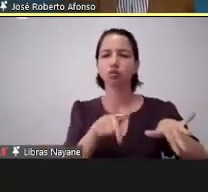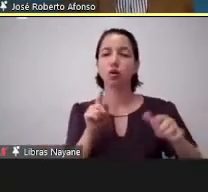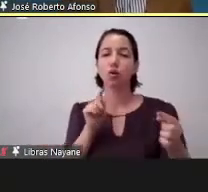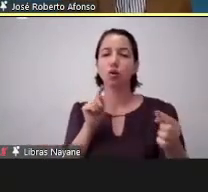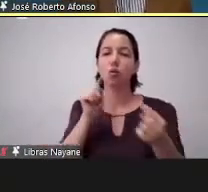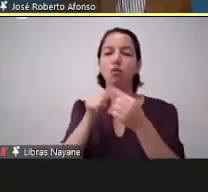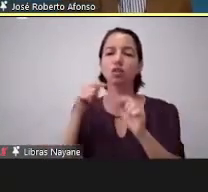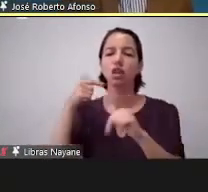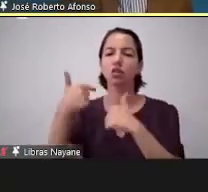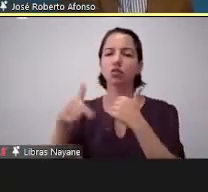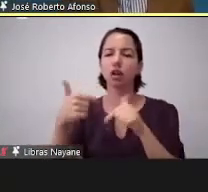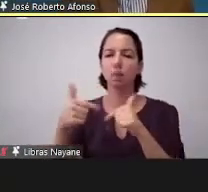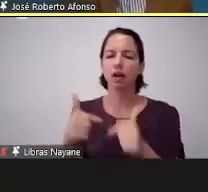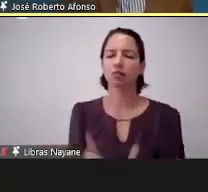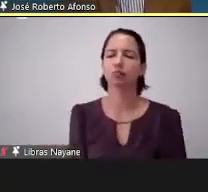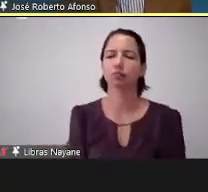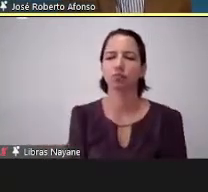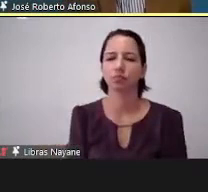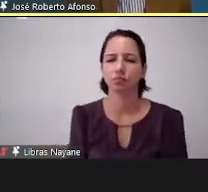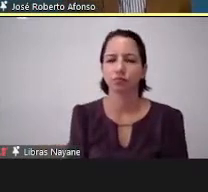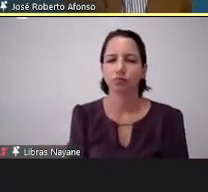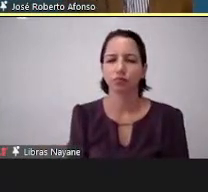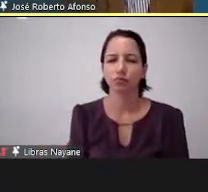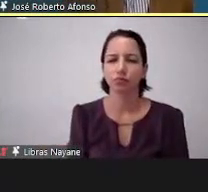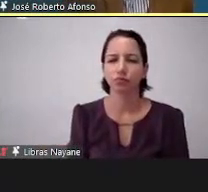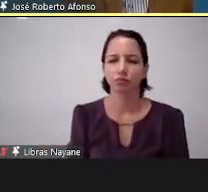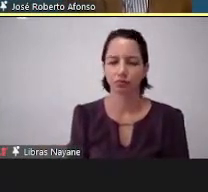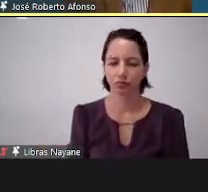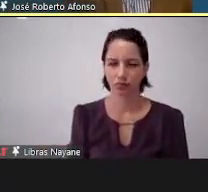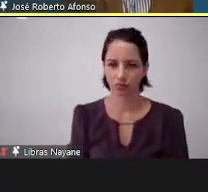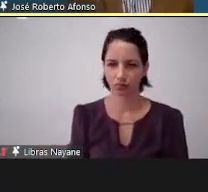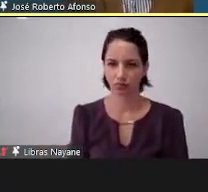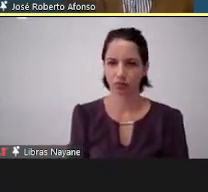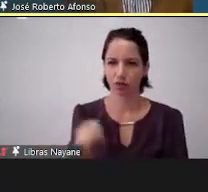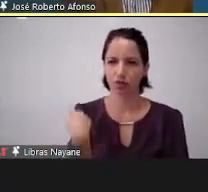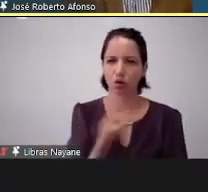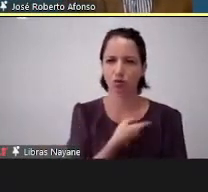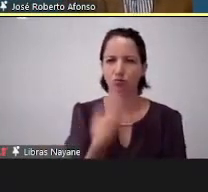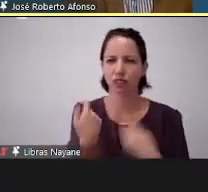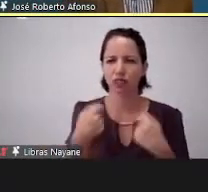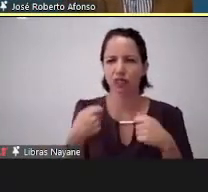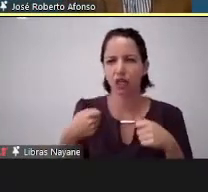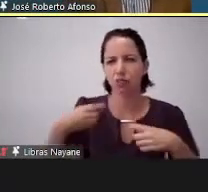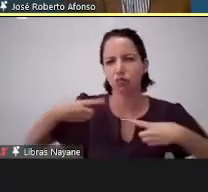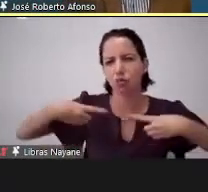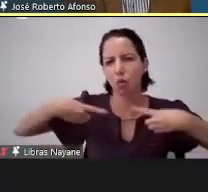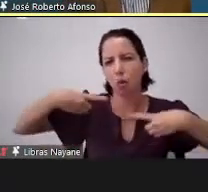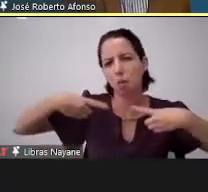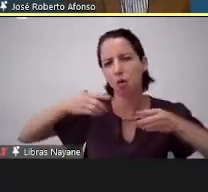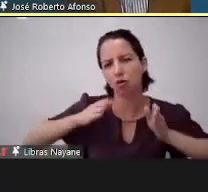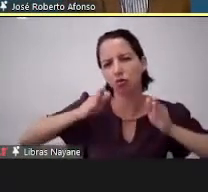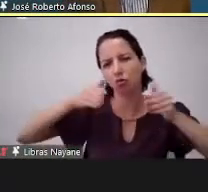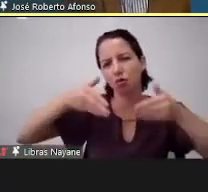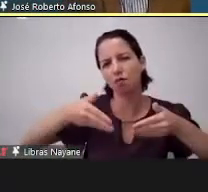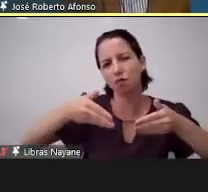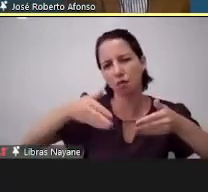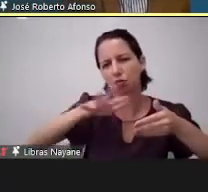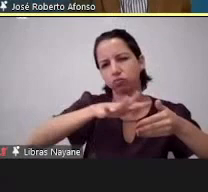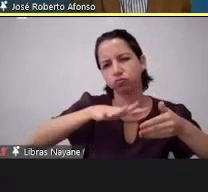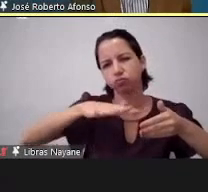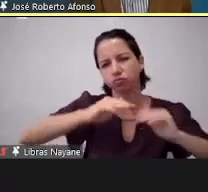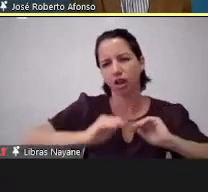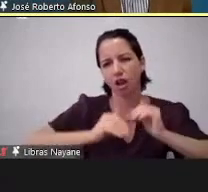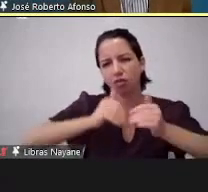autonomy, a great trend to really appreciate the personal autonomy, being it a choice